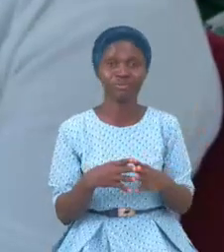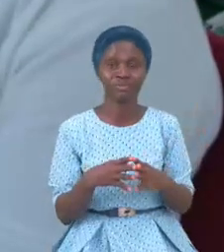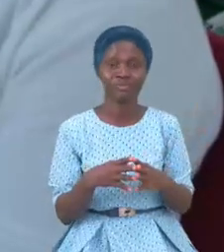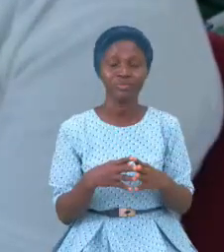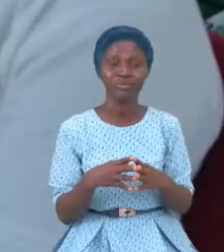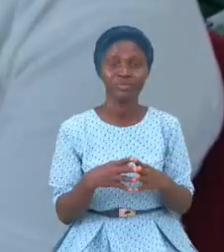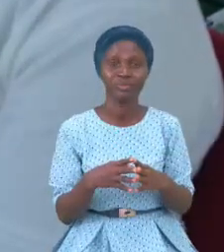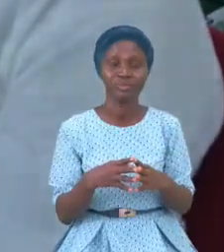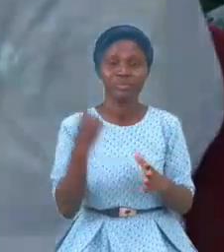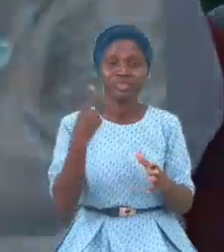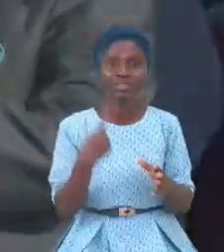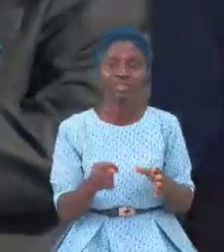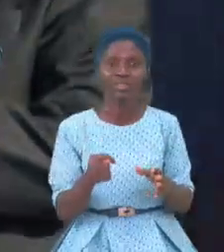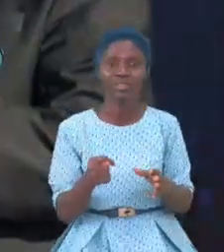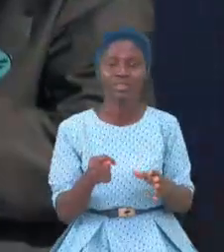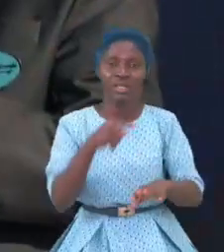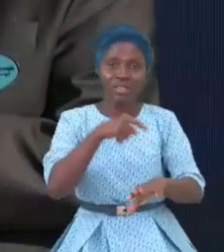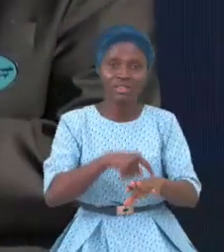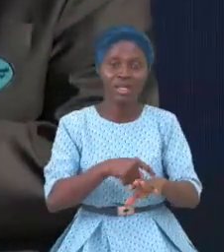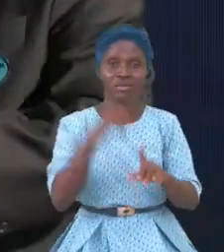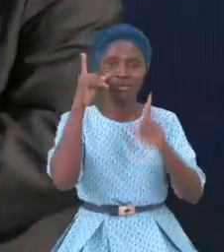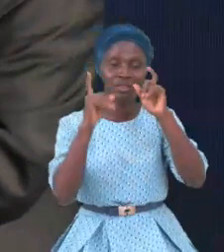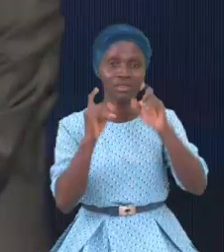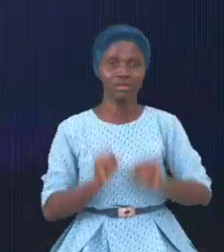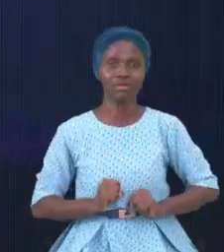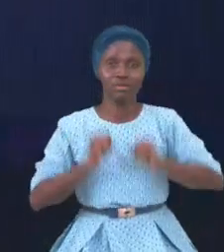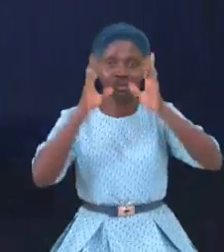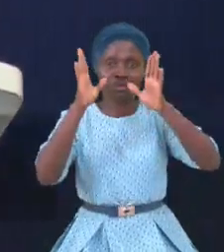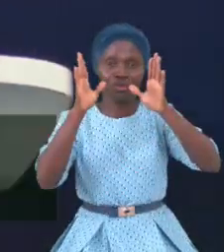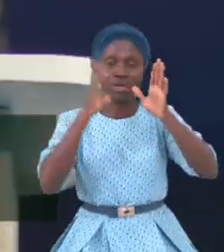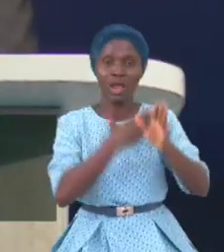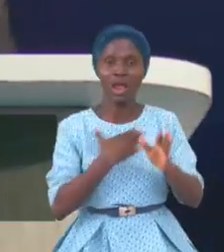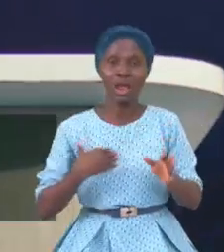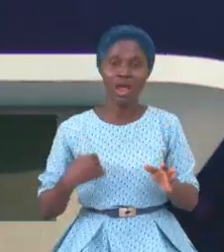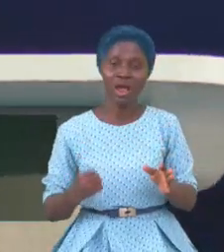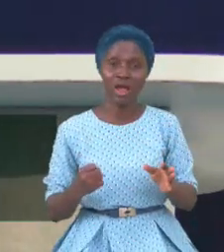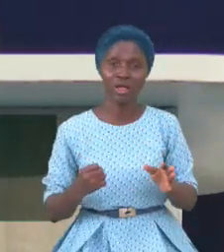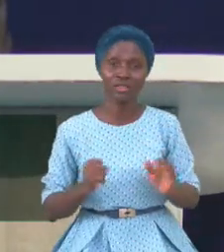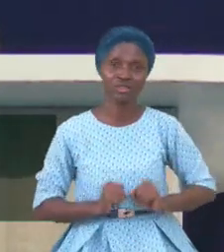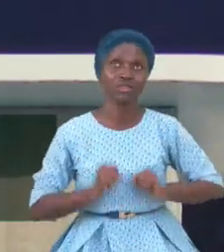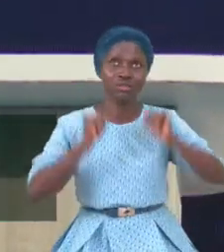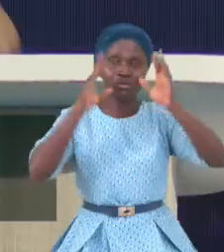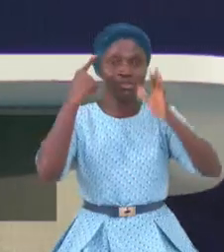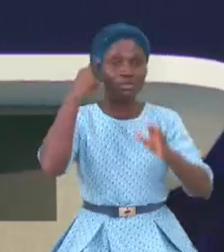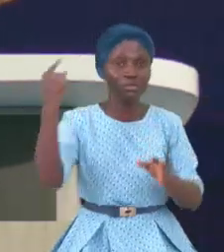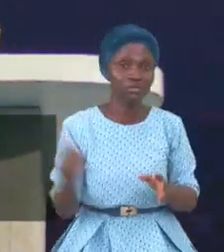number two here, the time-tested consecration and submission for life. Now,